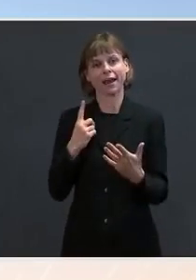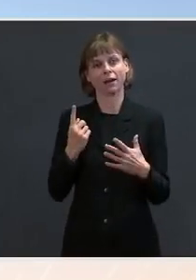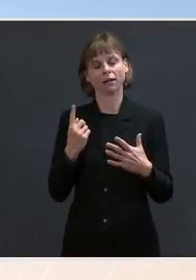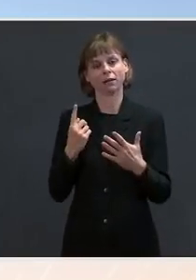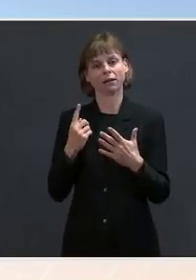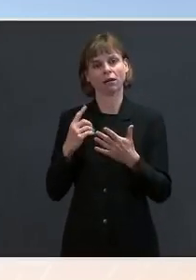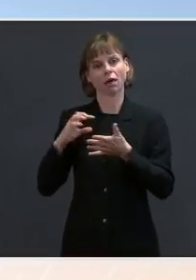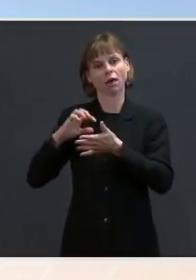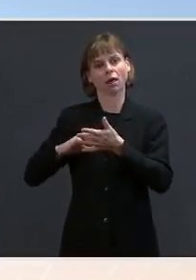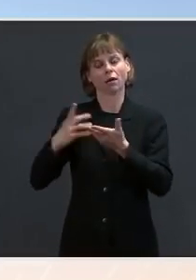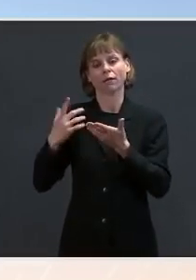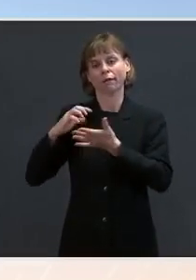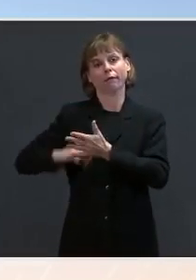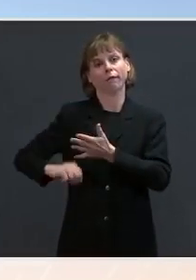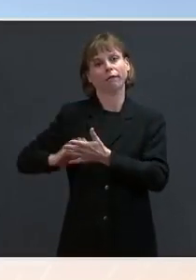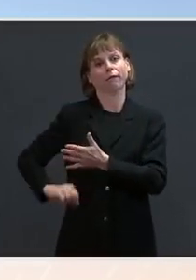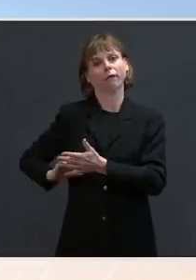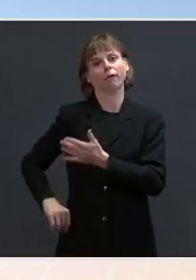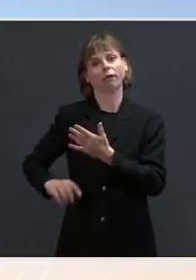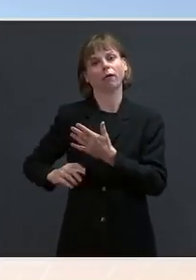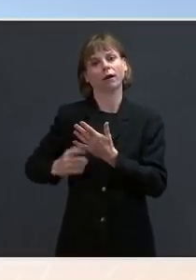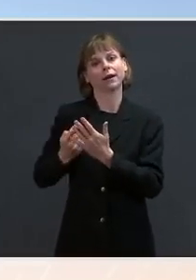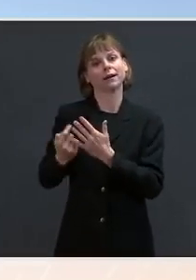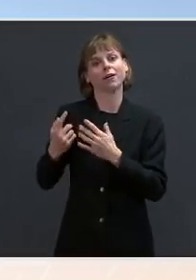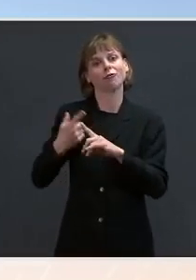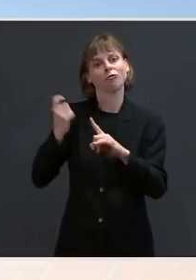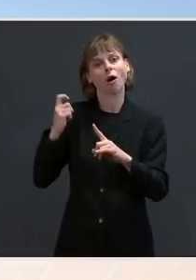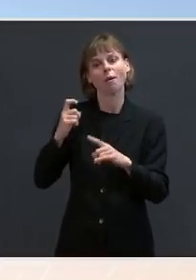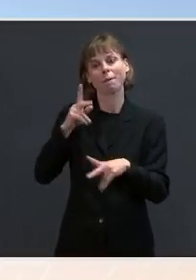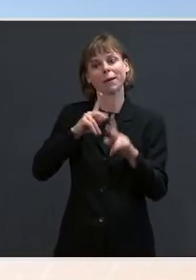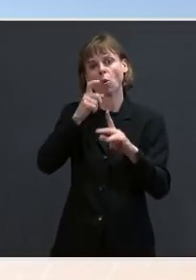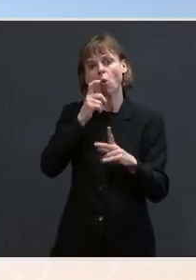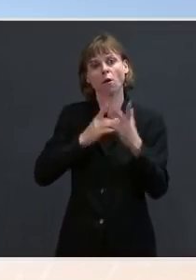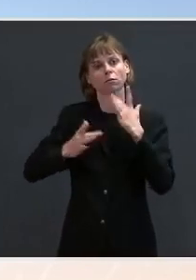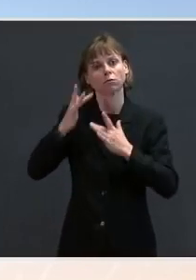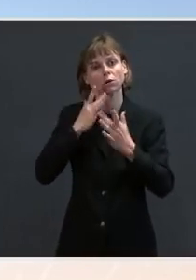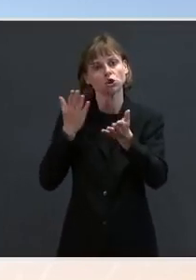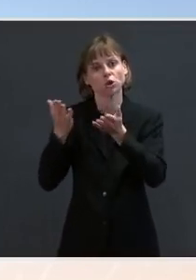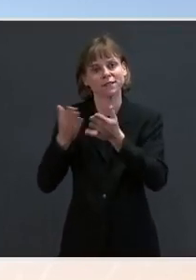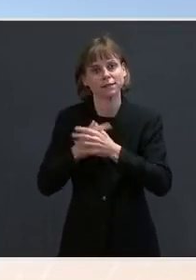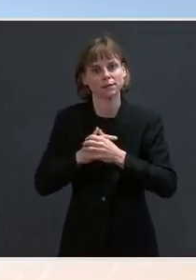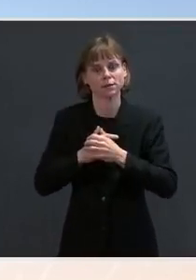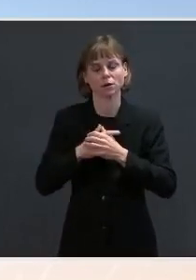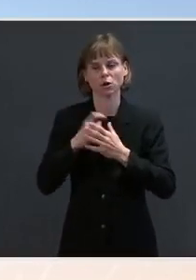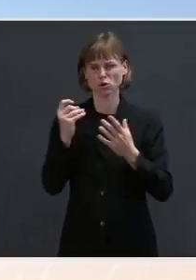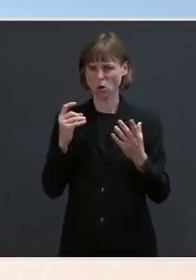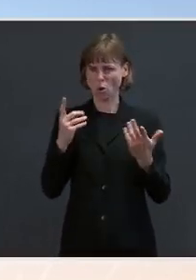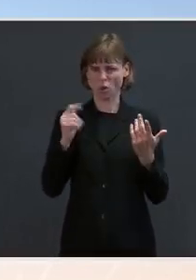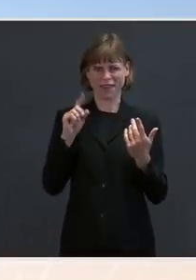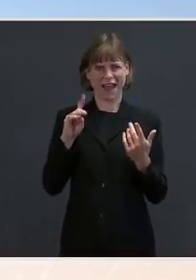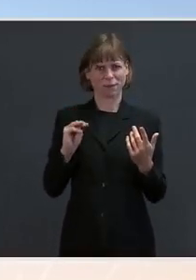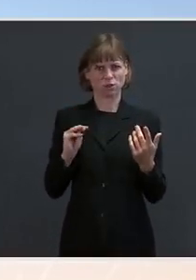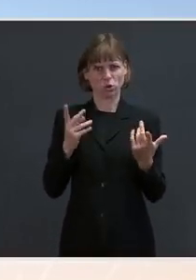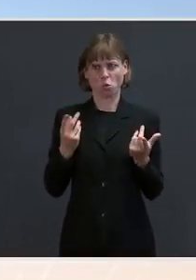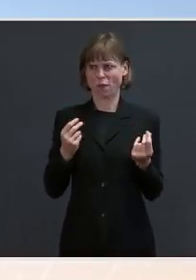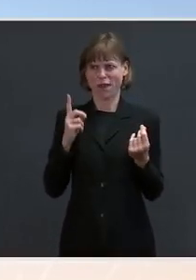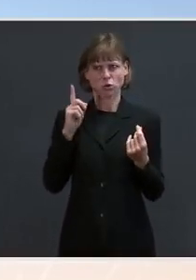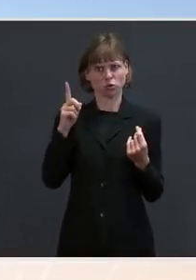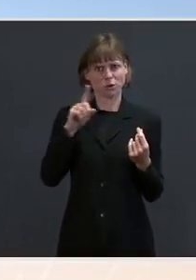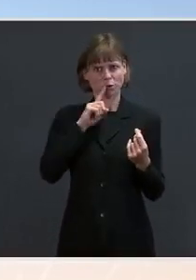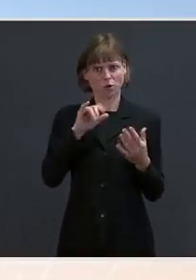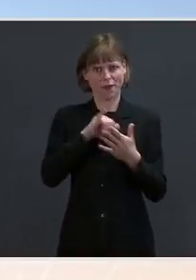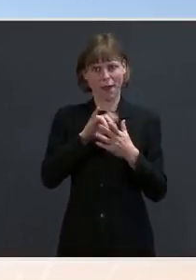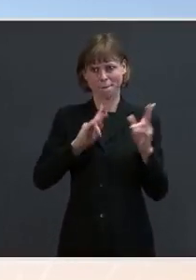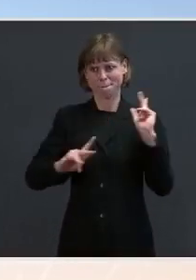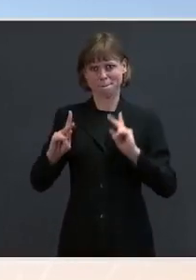is the administration doing to make sure teachers and these people who are underserved will have the same